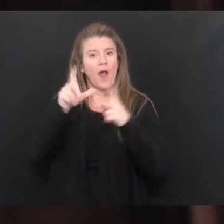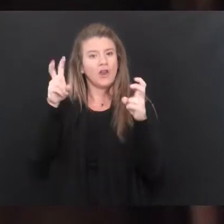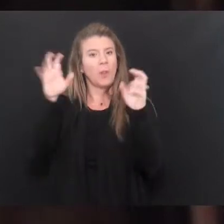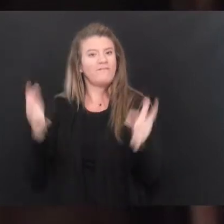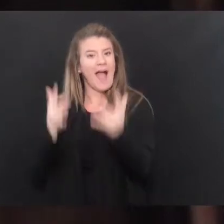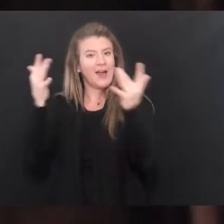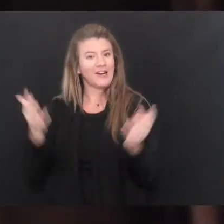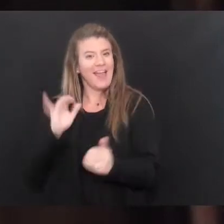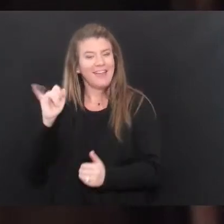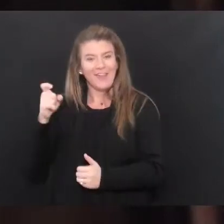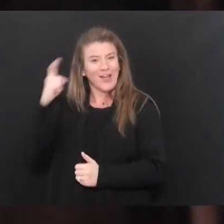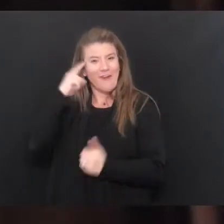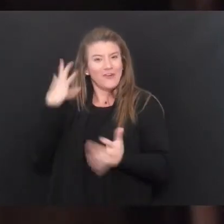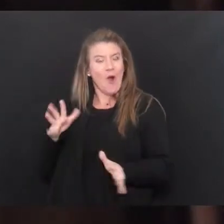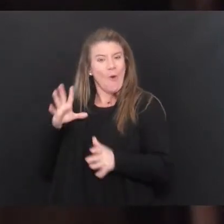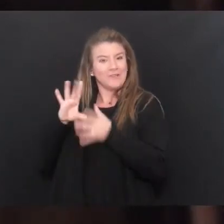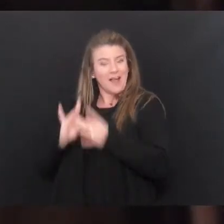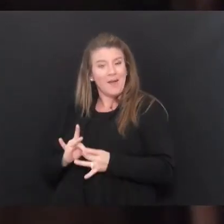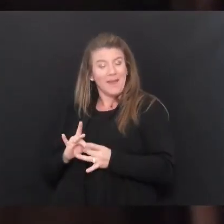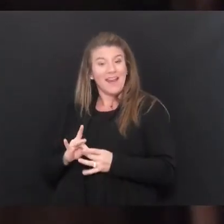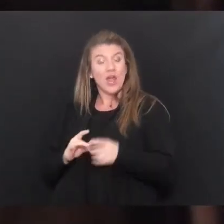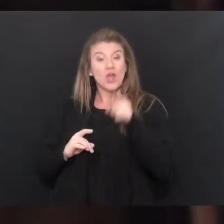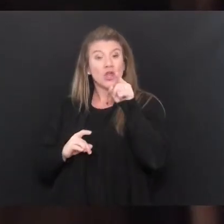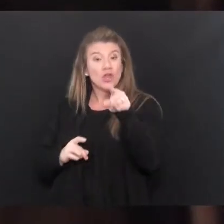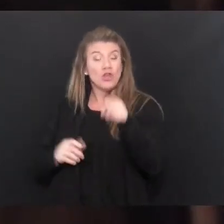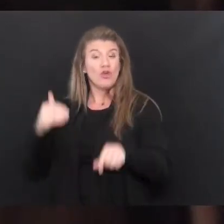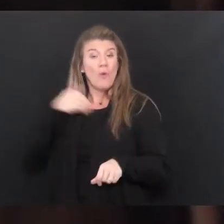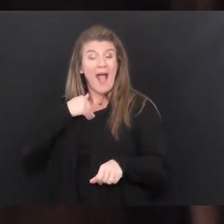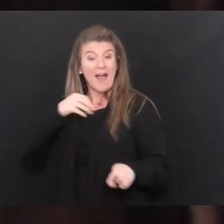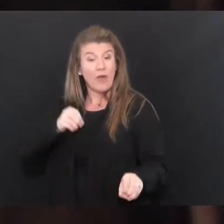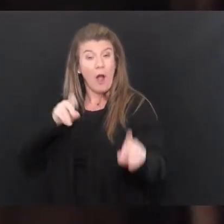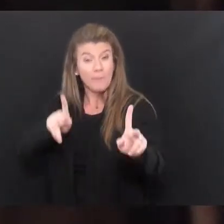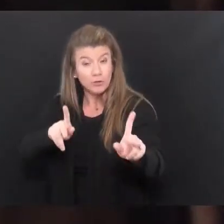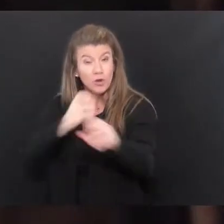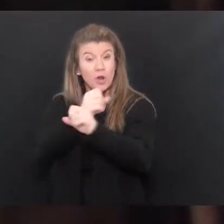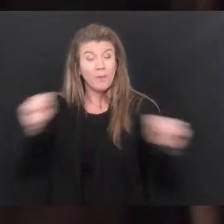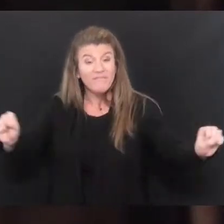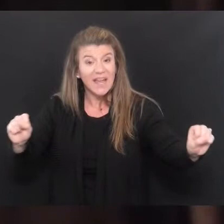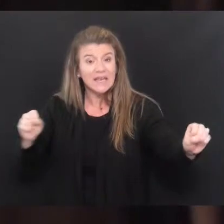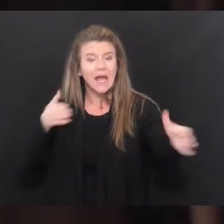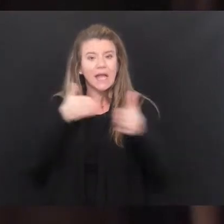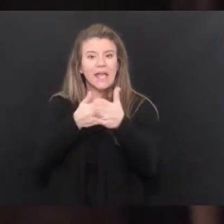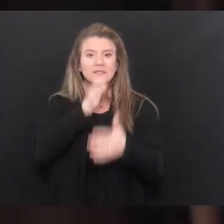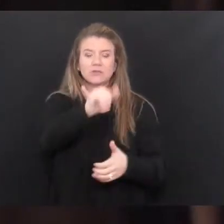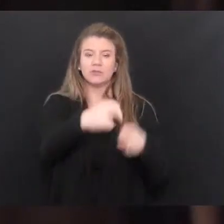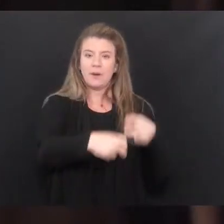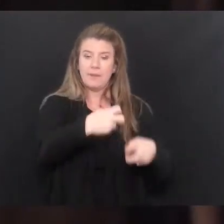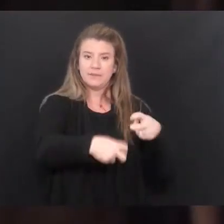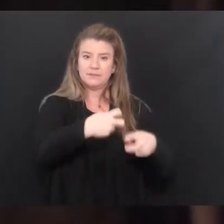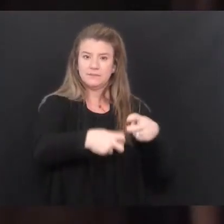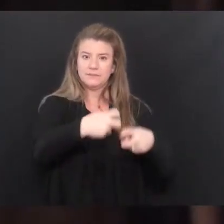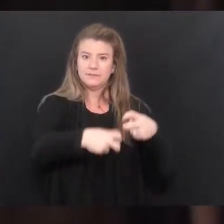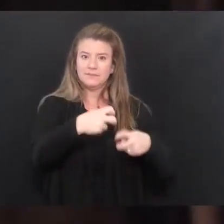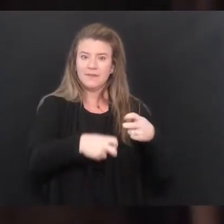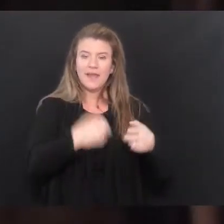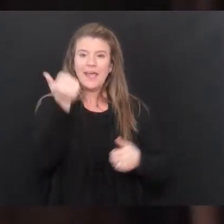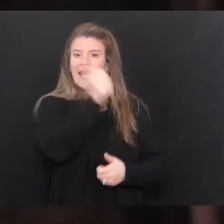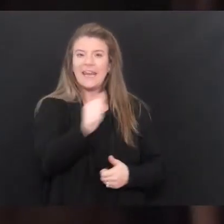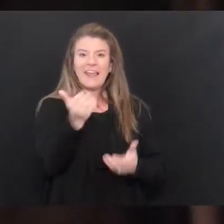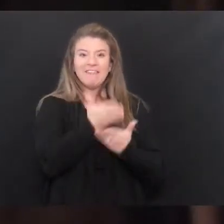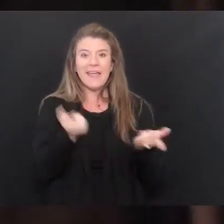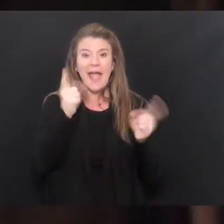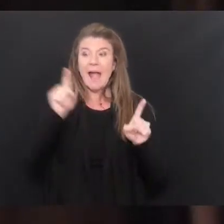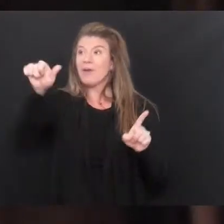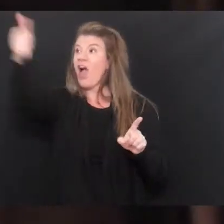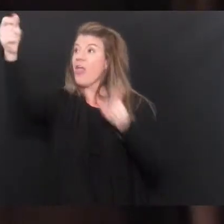is the fact that we have this great opportunity right now to prevent all those problems, prevent any of those scenarios.